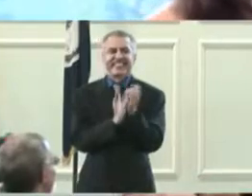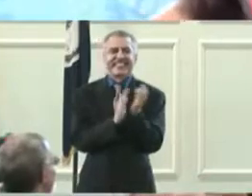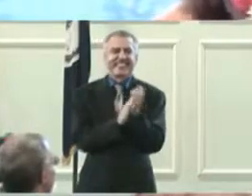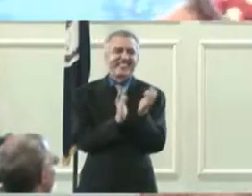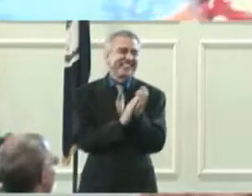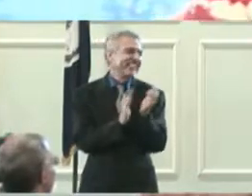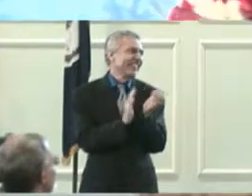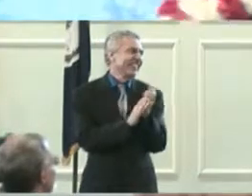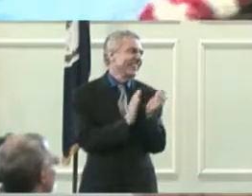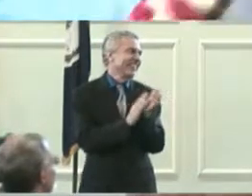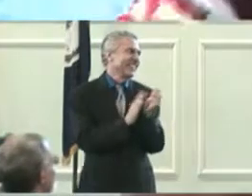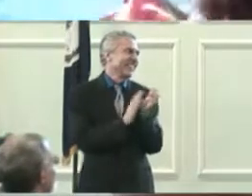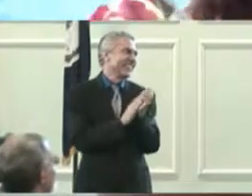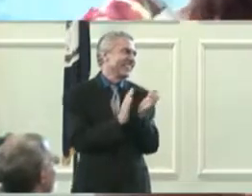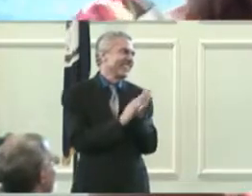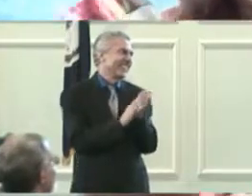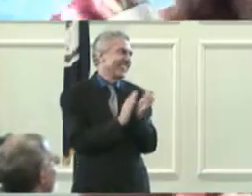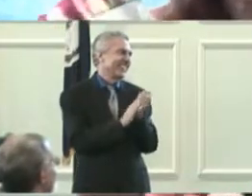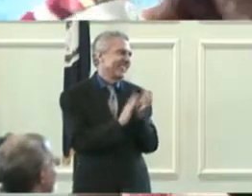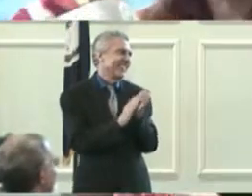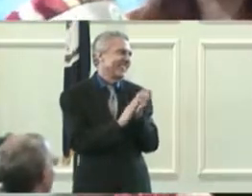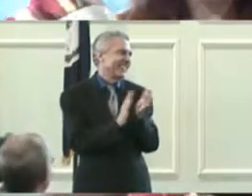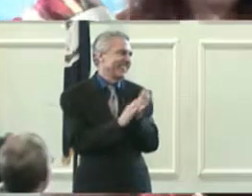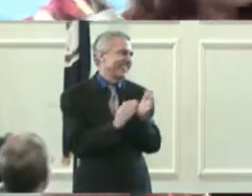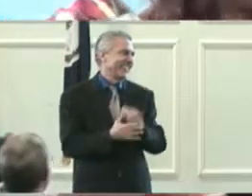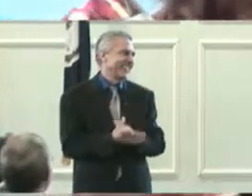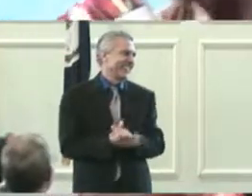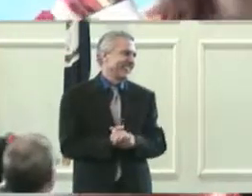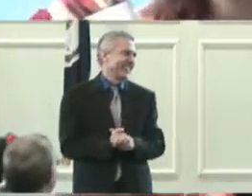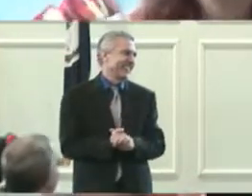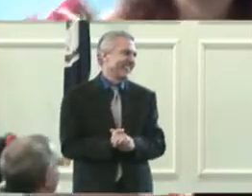Happy birthday. Thank you.